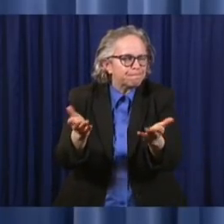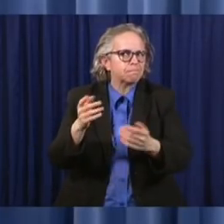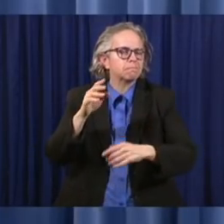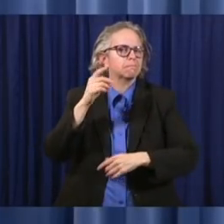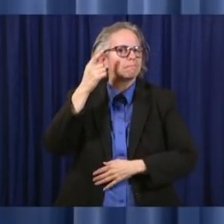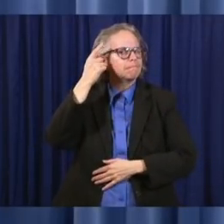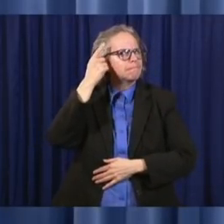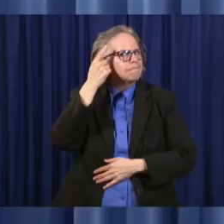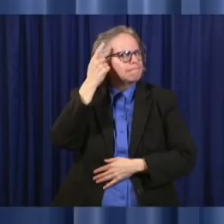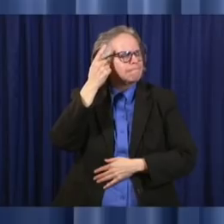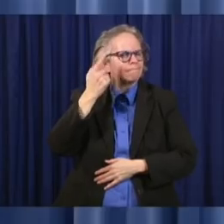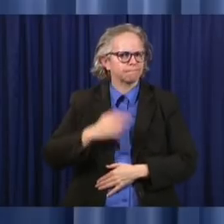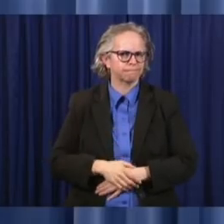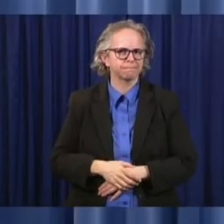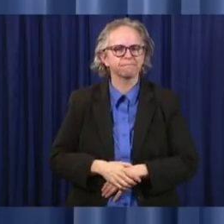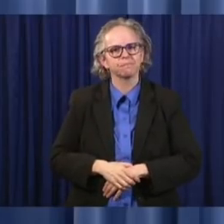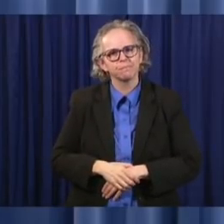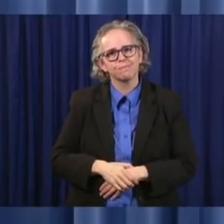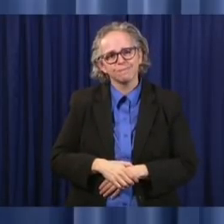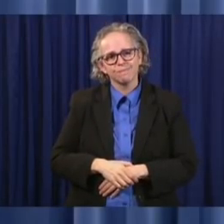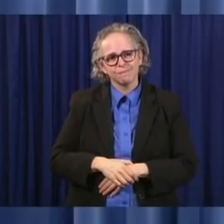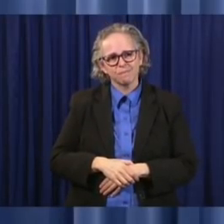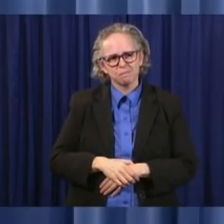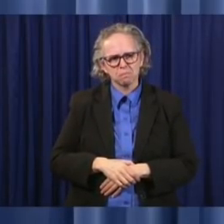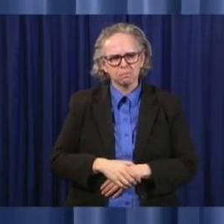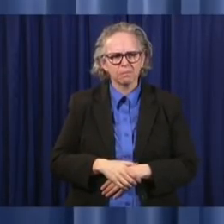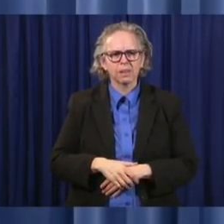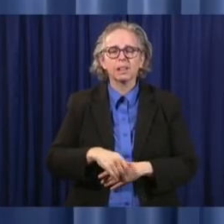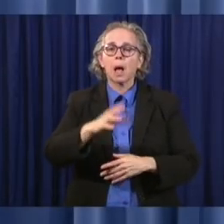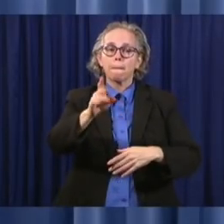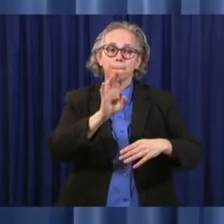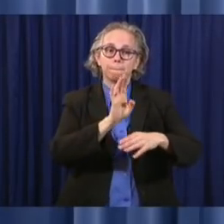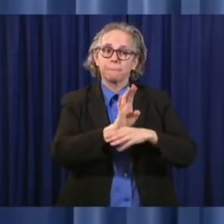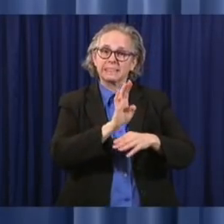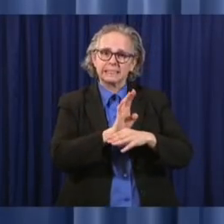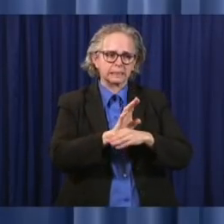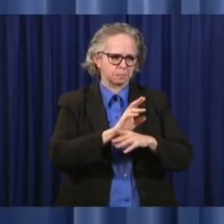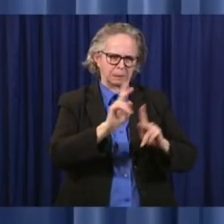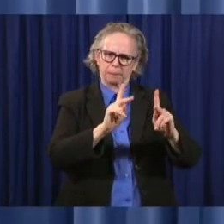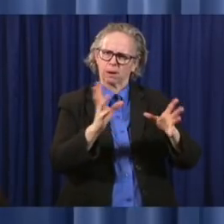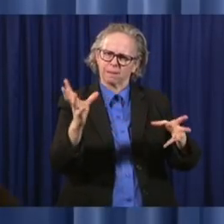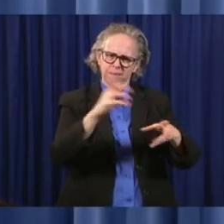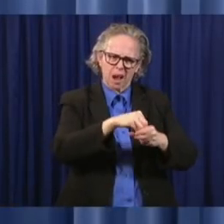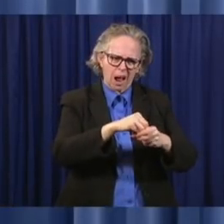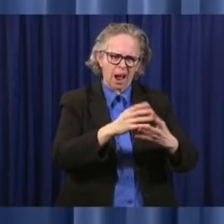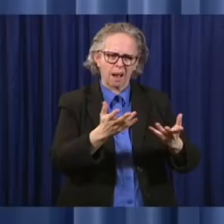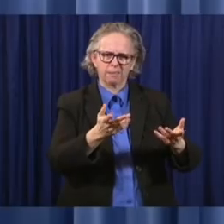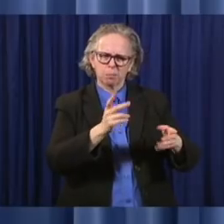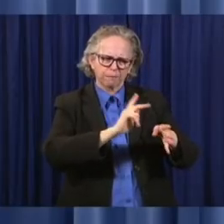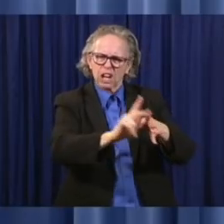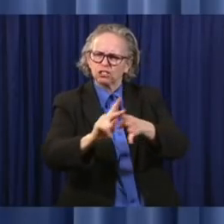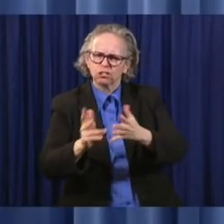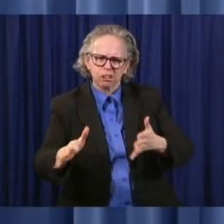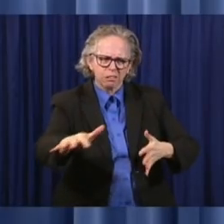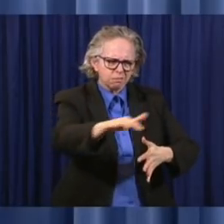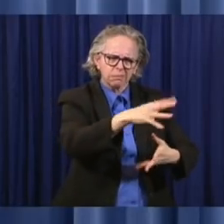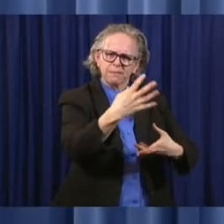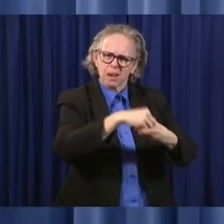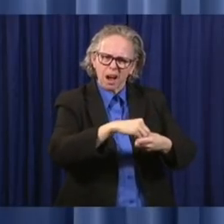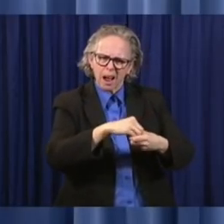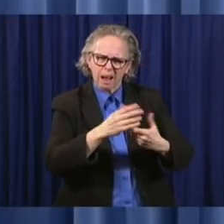businessmen, businesswomen, professionals to work with experts in